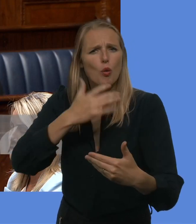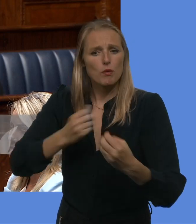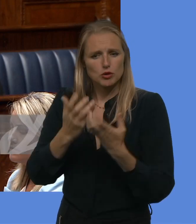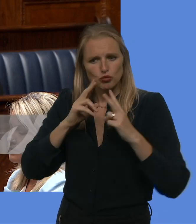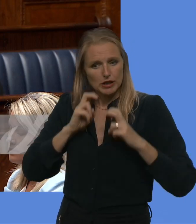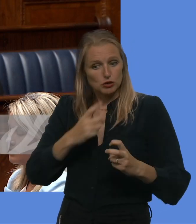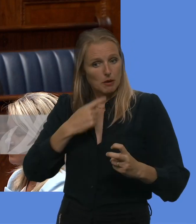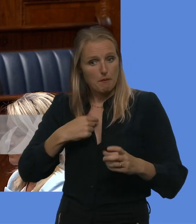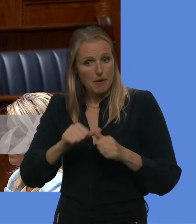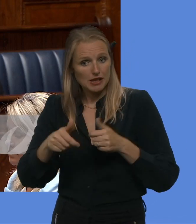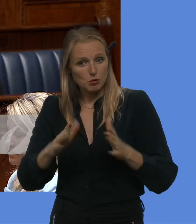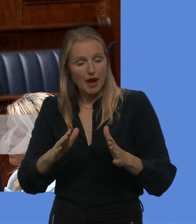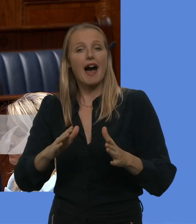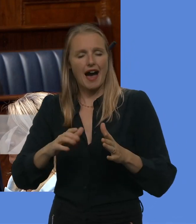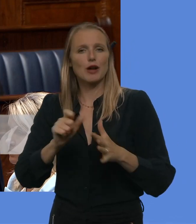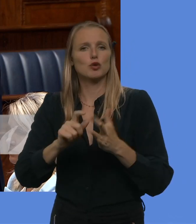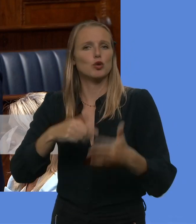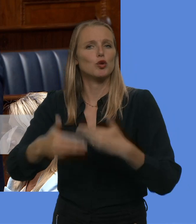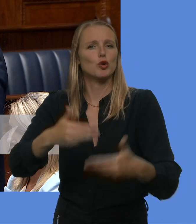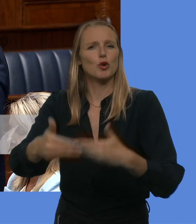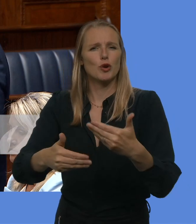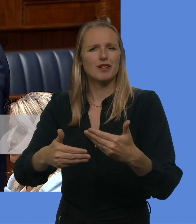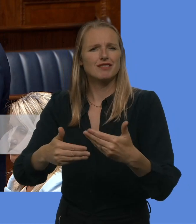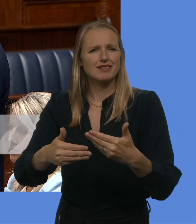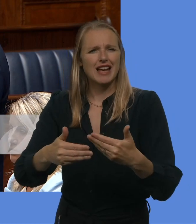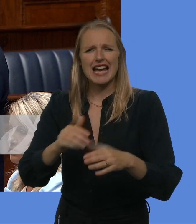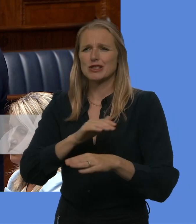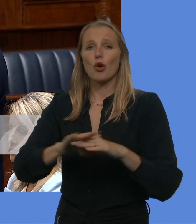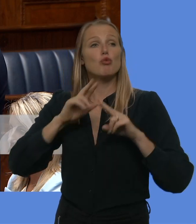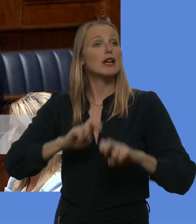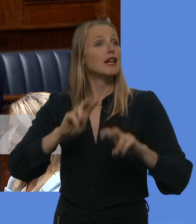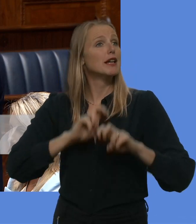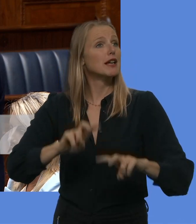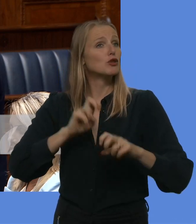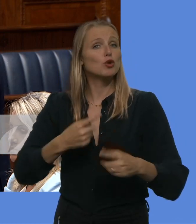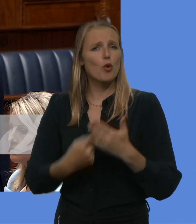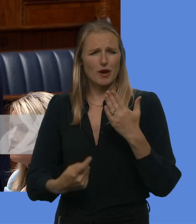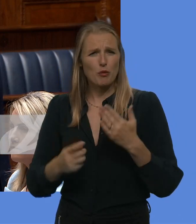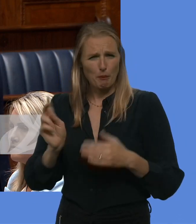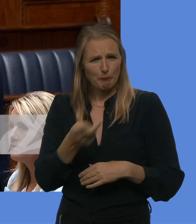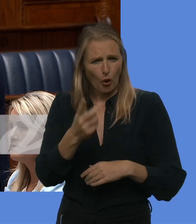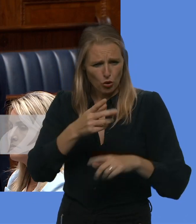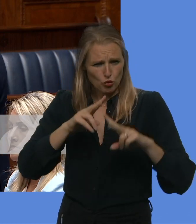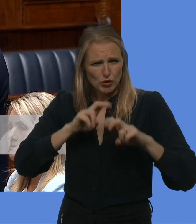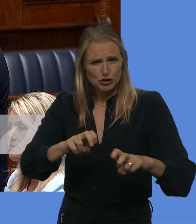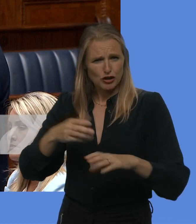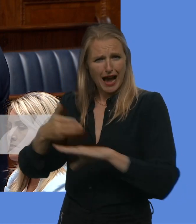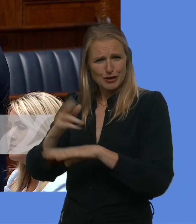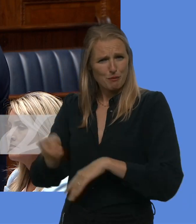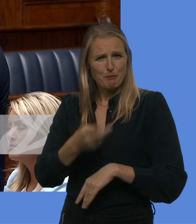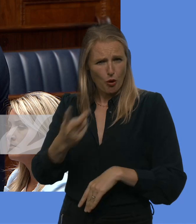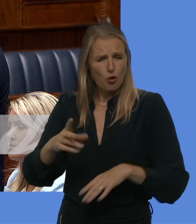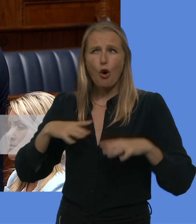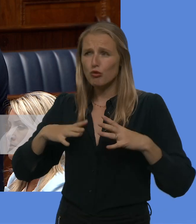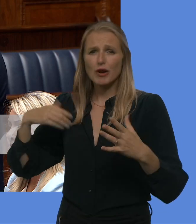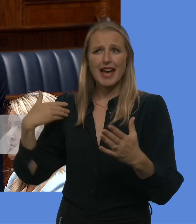then they will be improved. It isn't an either-or. We're doing far more than just putting research into this particular issue, and I outlined the